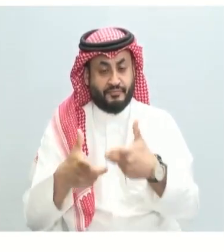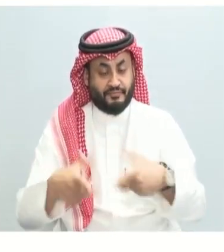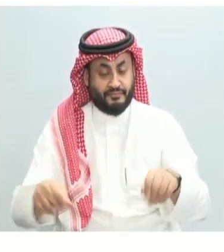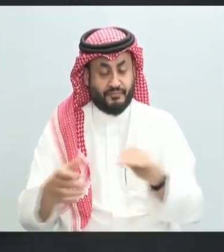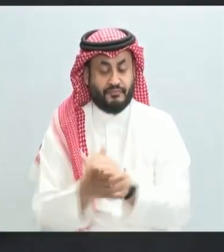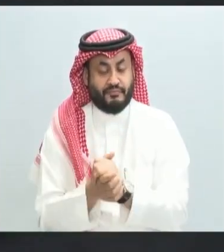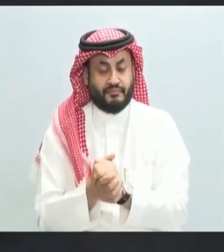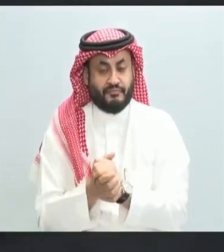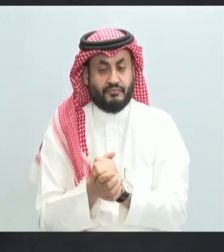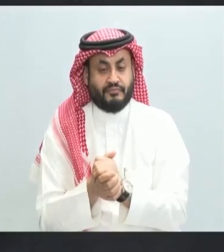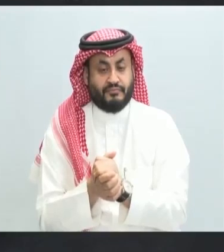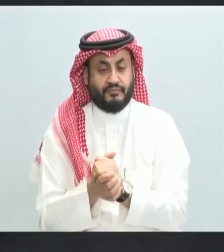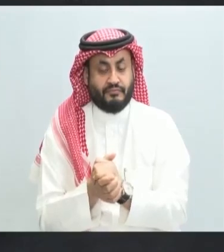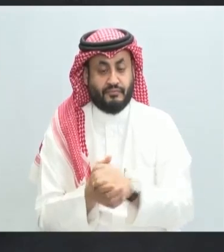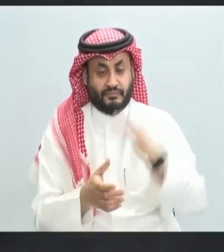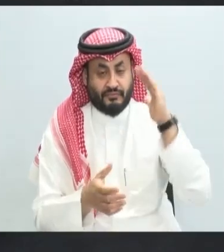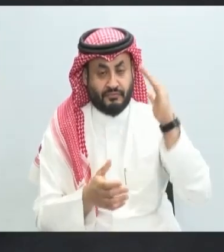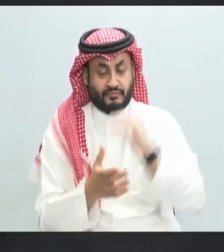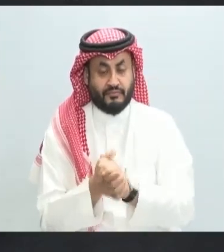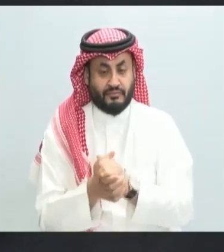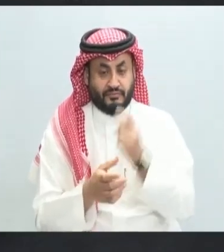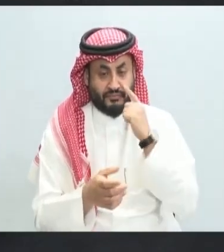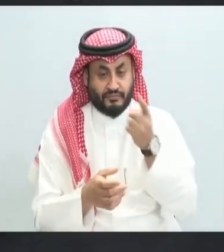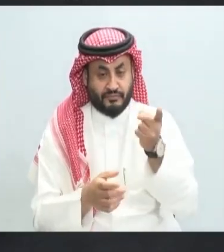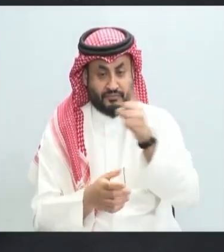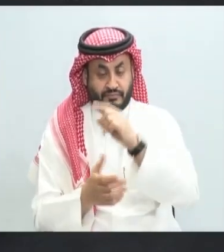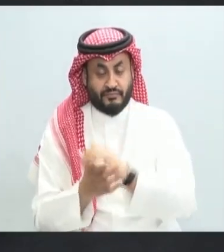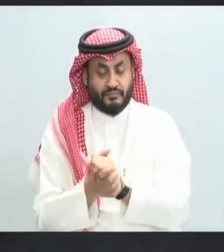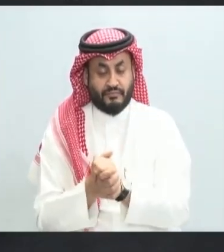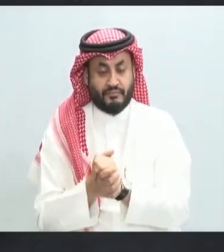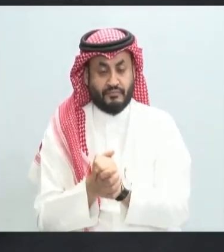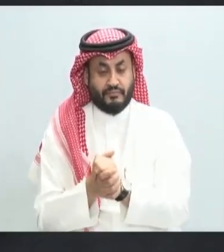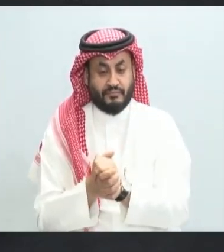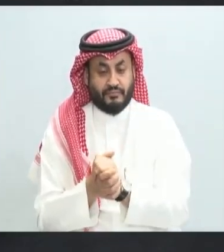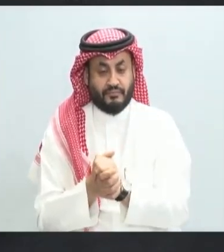we have reached the end of our lesson. Thank you very much for watching, and I'll see you next time.